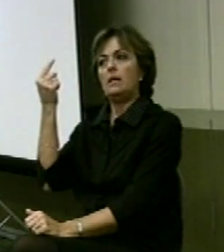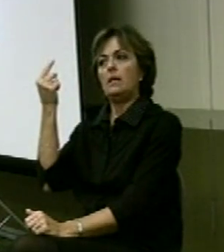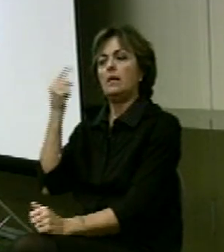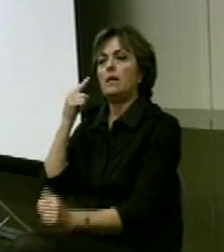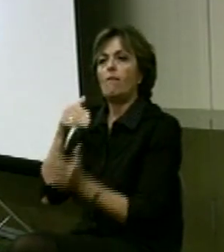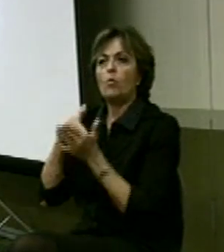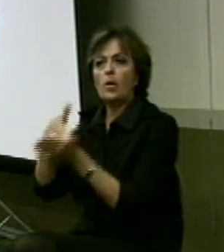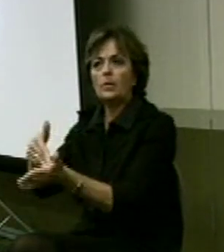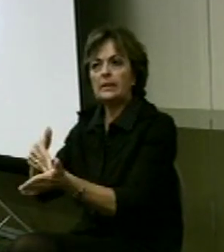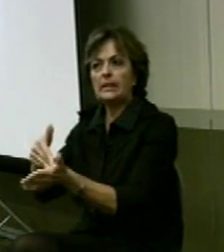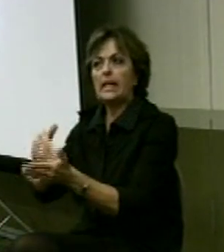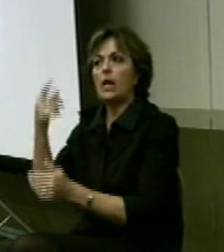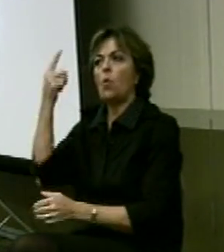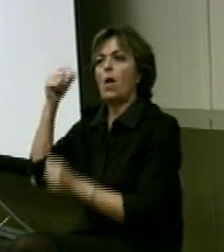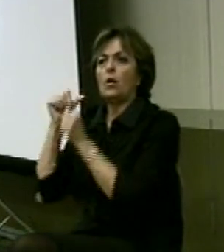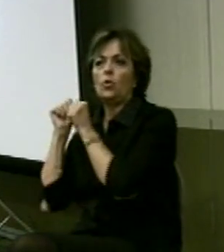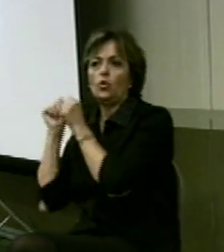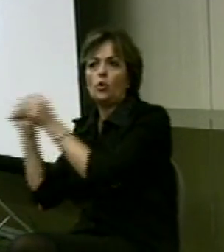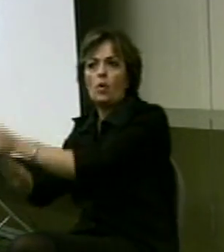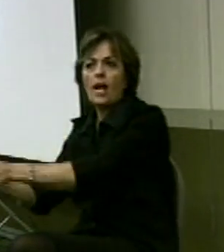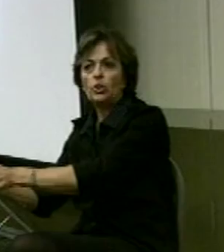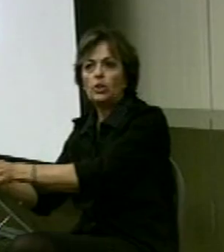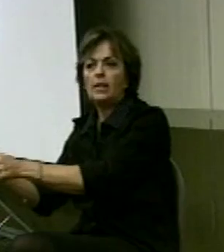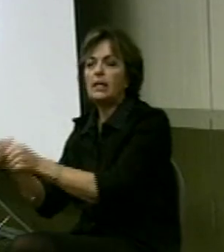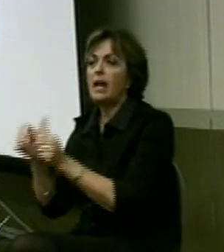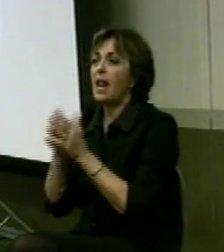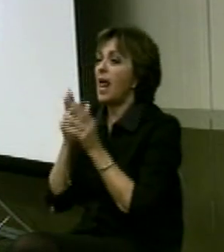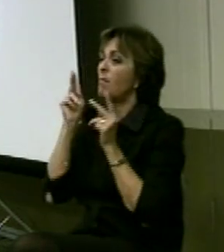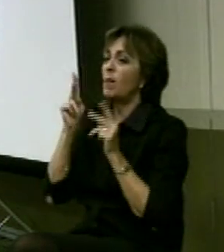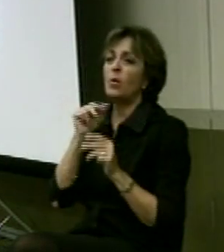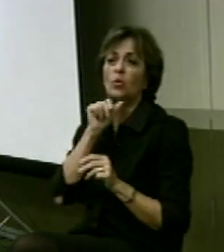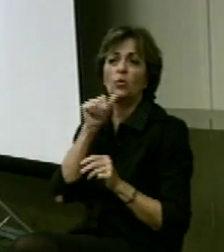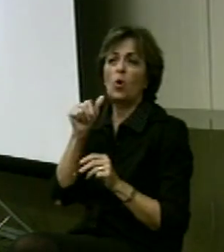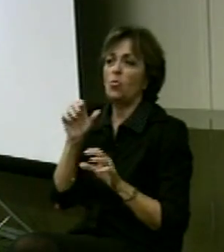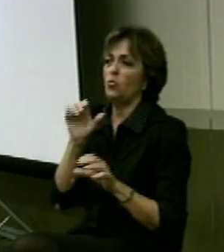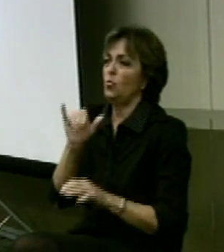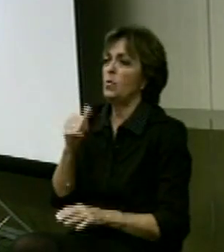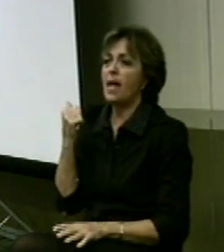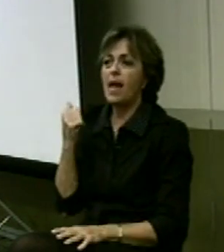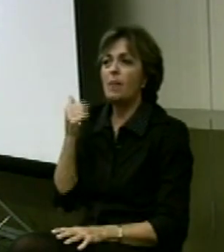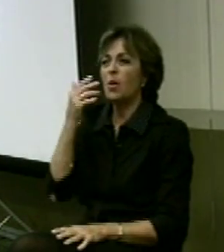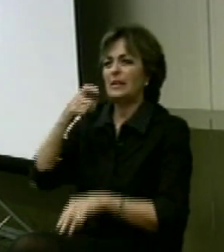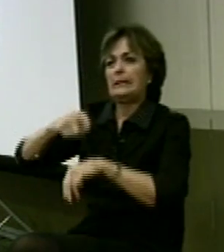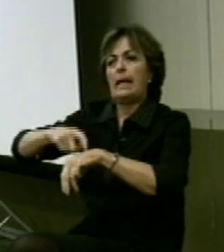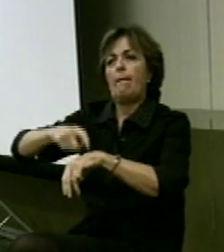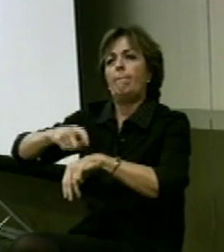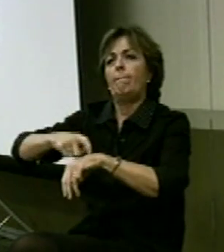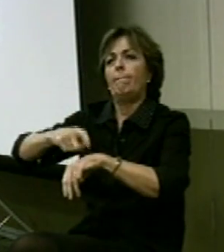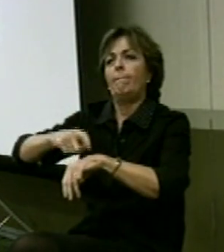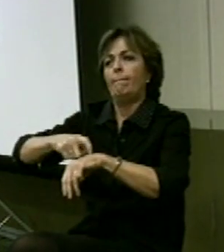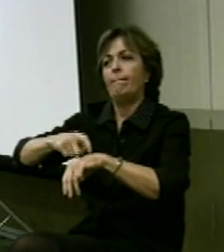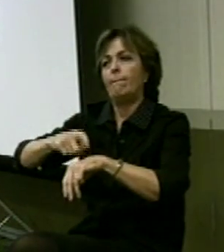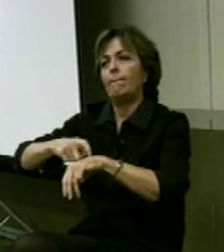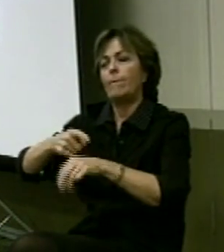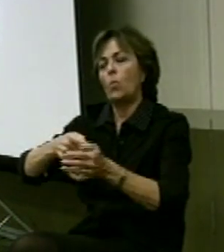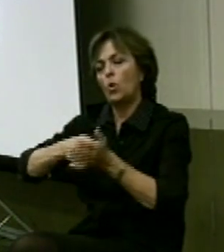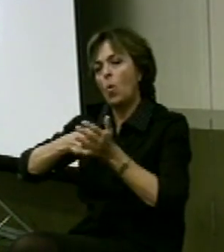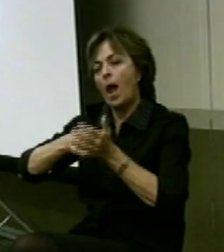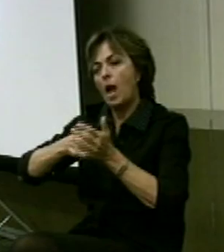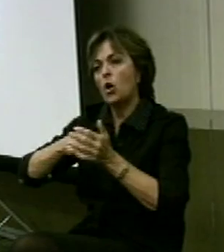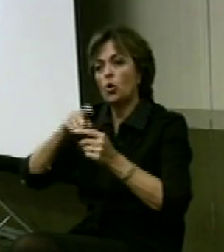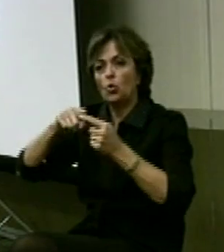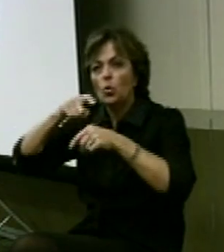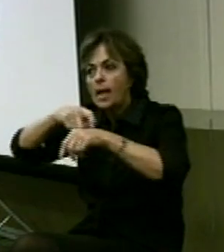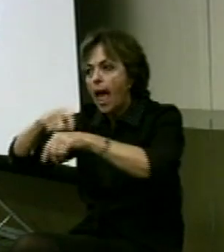one frequency and one duration, and a lot of people don't even do this one because the time required to actually